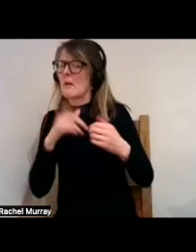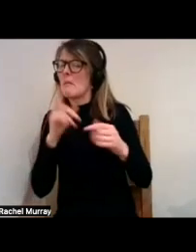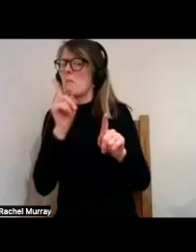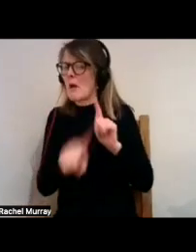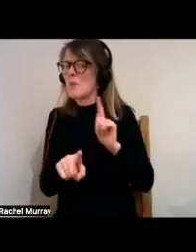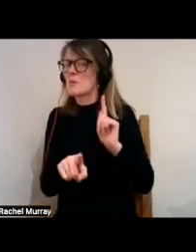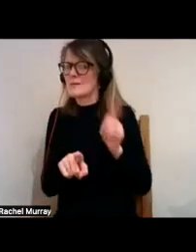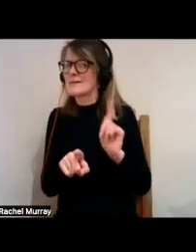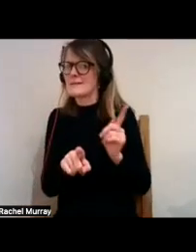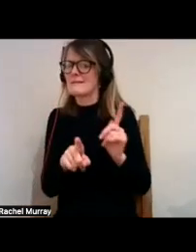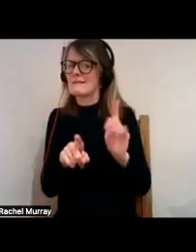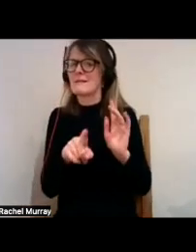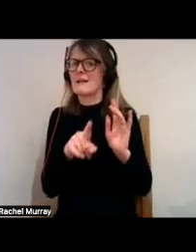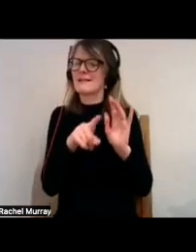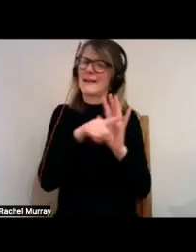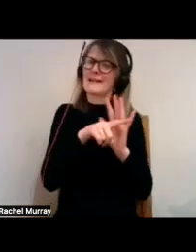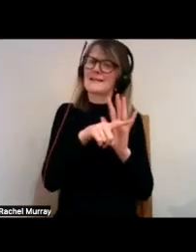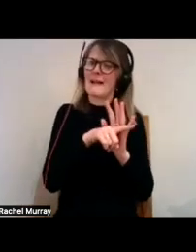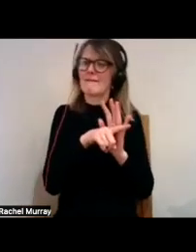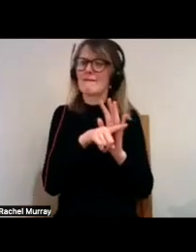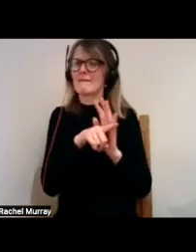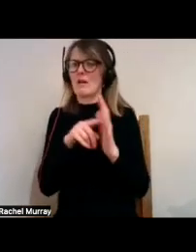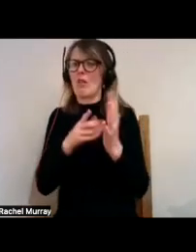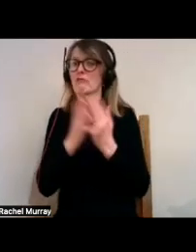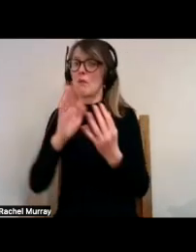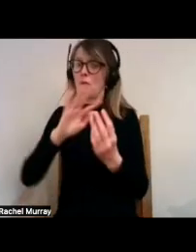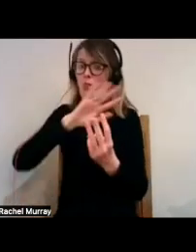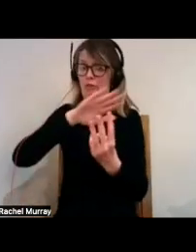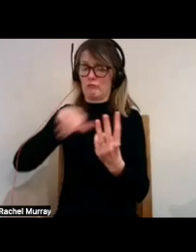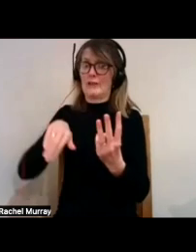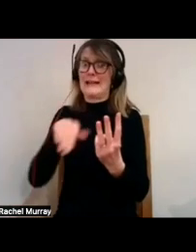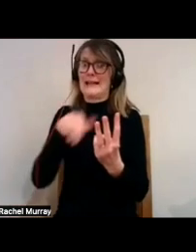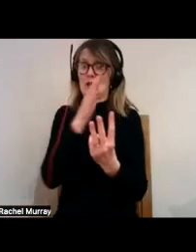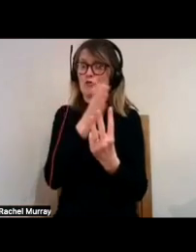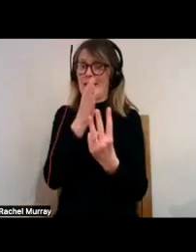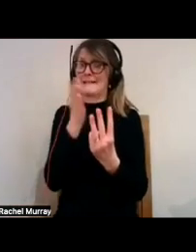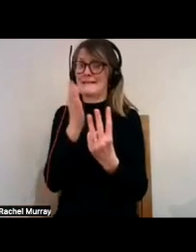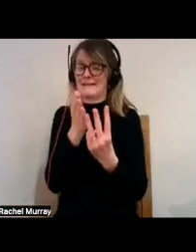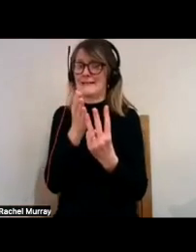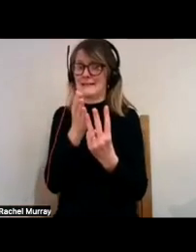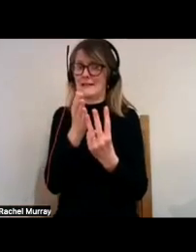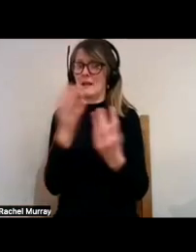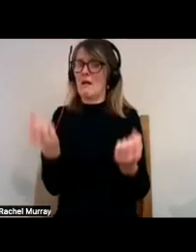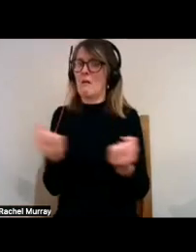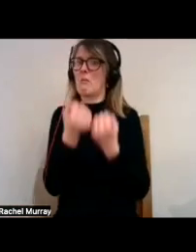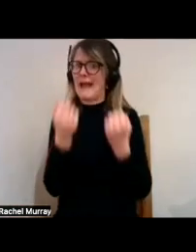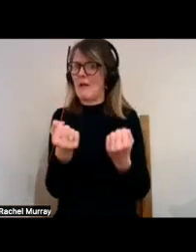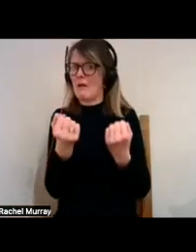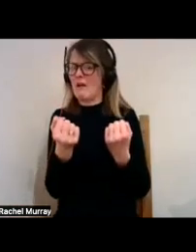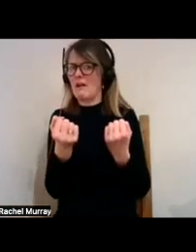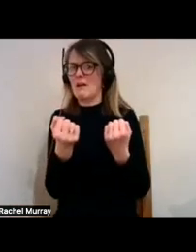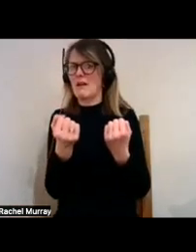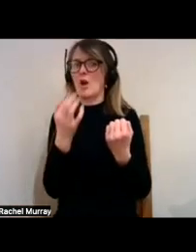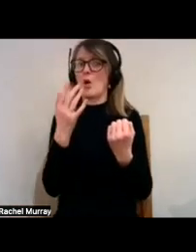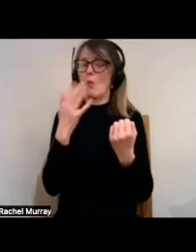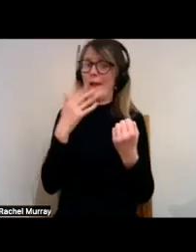predominantly in all of the three strands of my research, power was generally seen to be something that when exercised